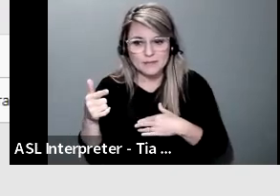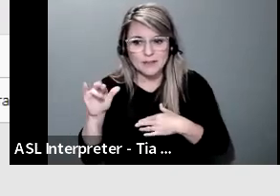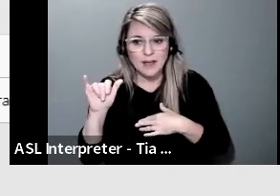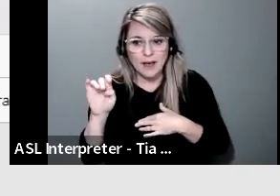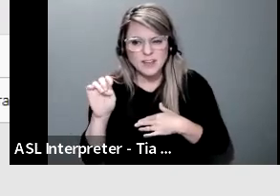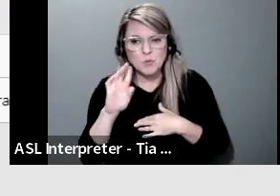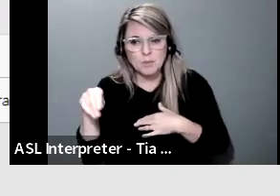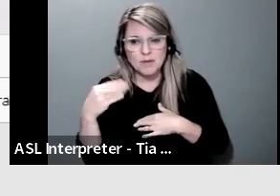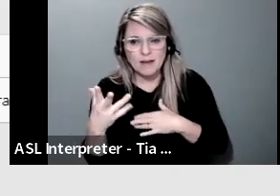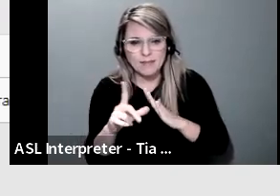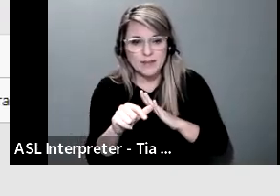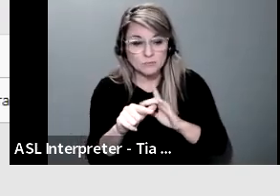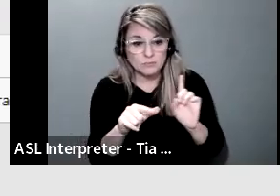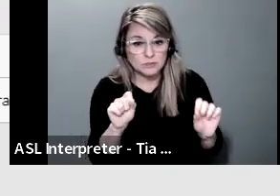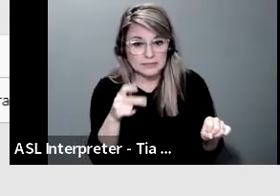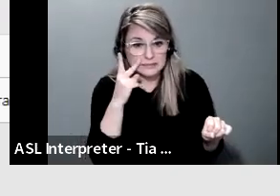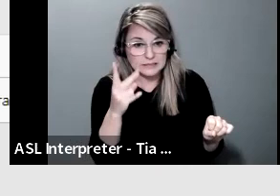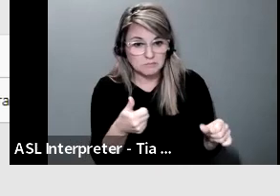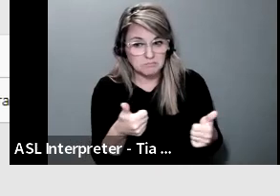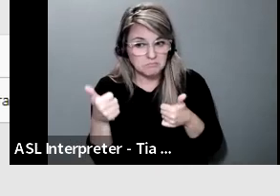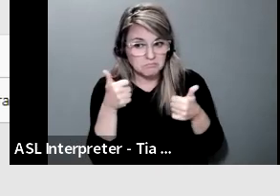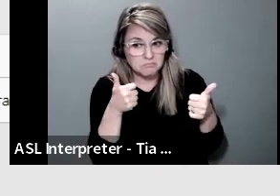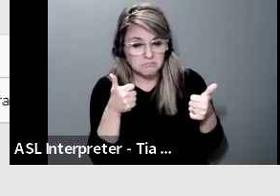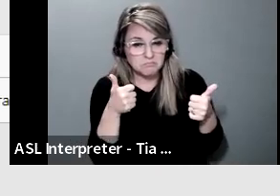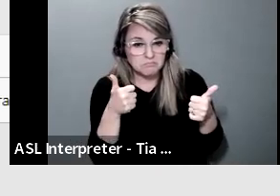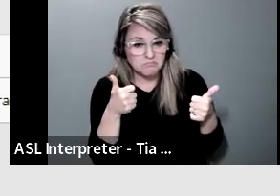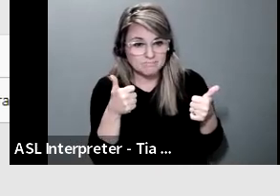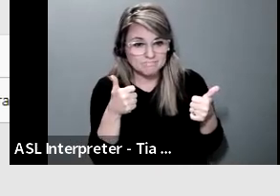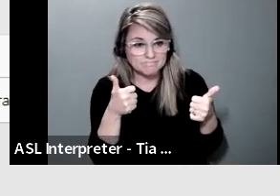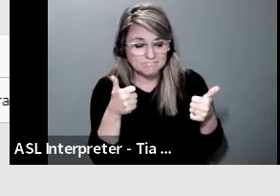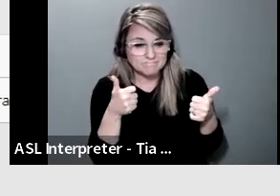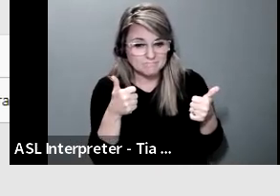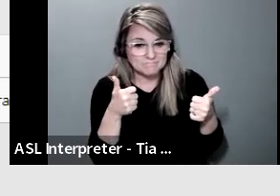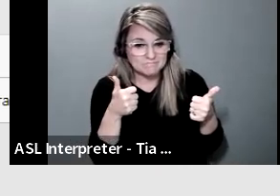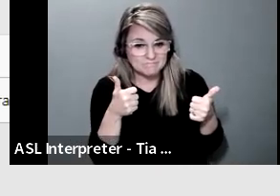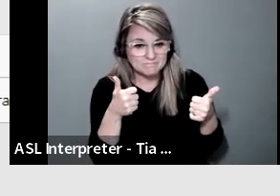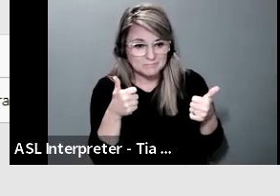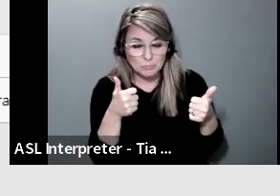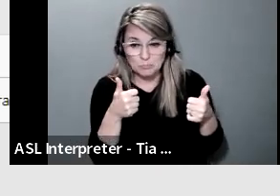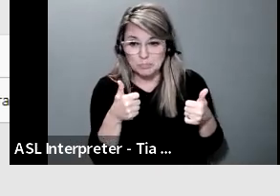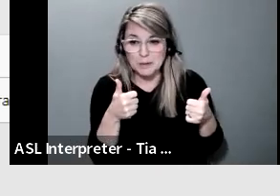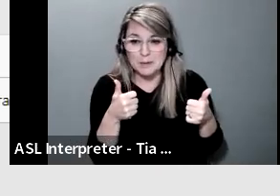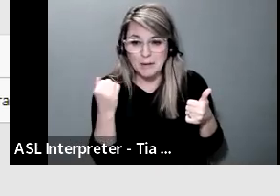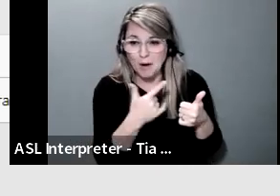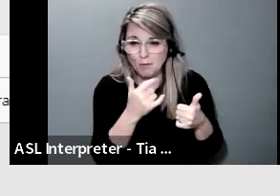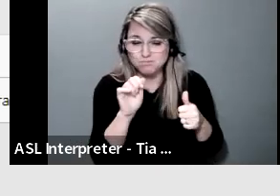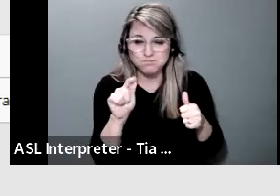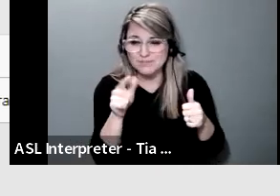You can see, can you see it? Okay, good. I'm seeing floods of thumbs ups, so that's